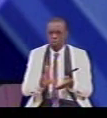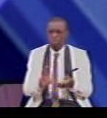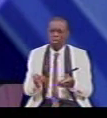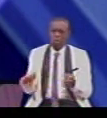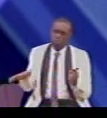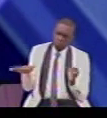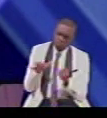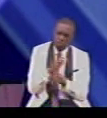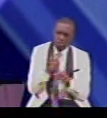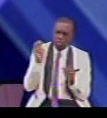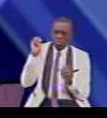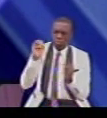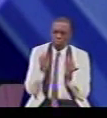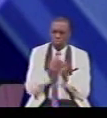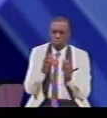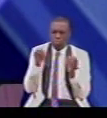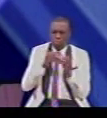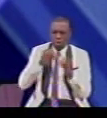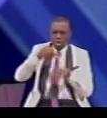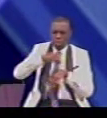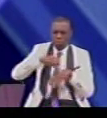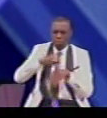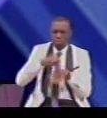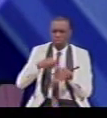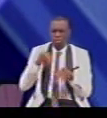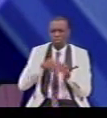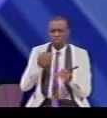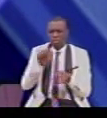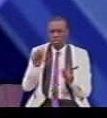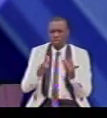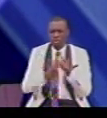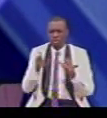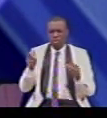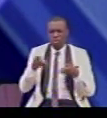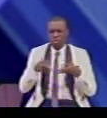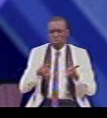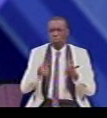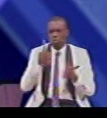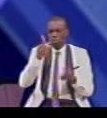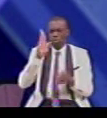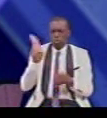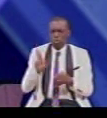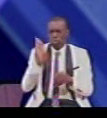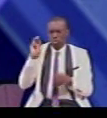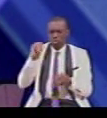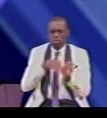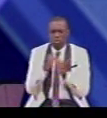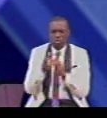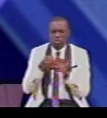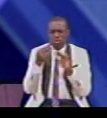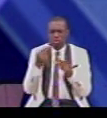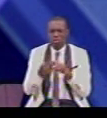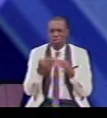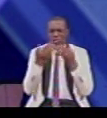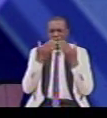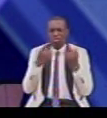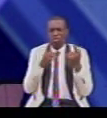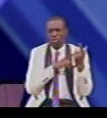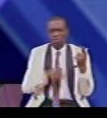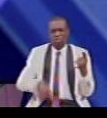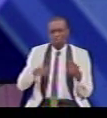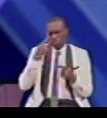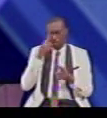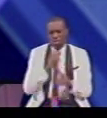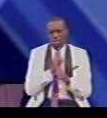anointing in the name of Jesus that in a greater way you will use him farther beyond what you have done in times past oh Lord thank you because you have answered